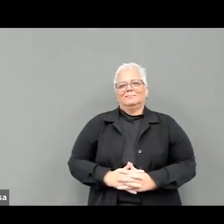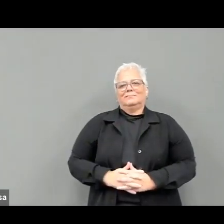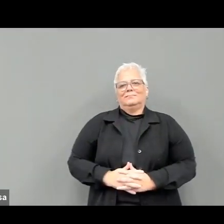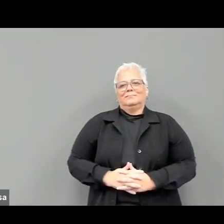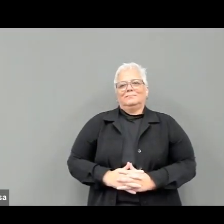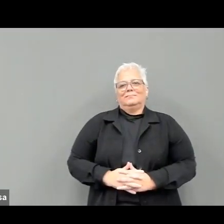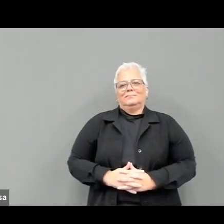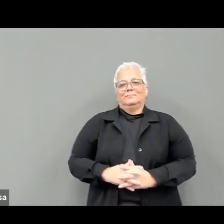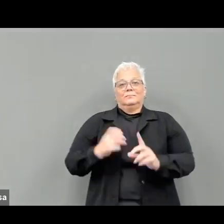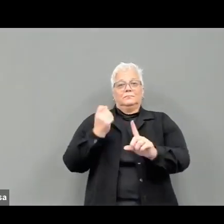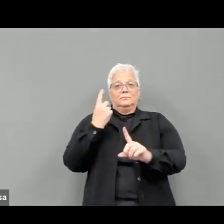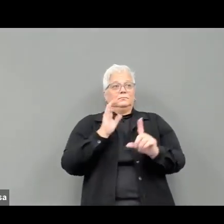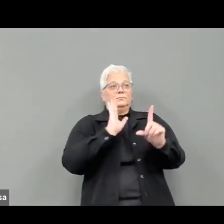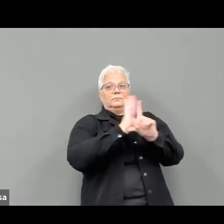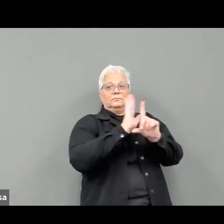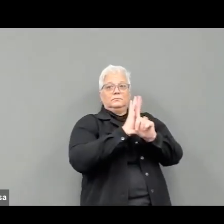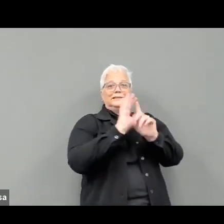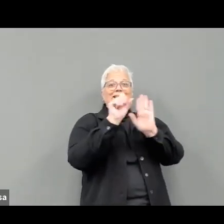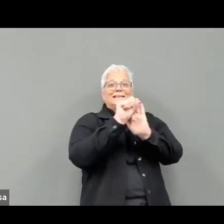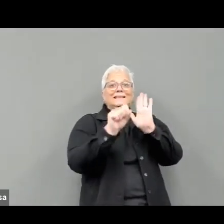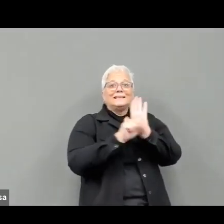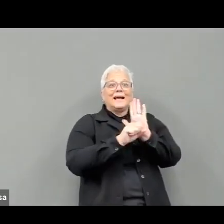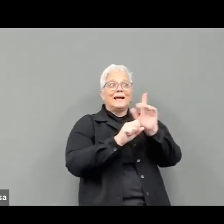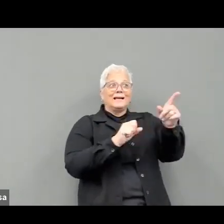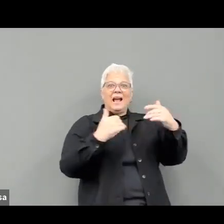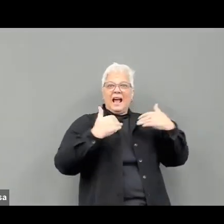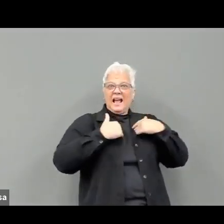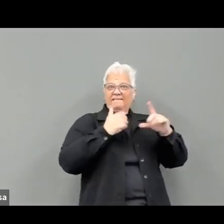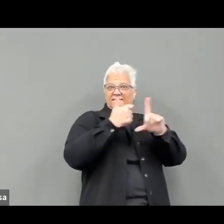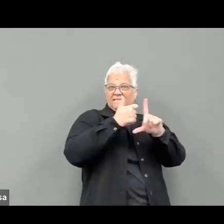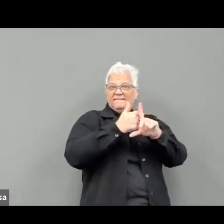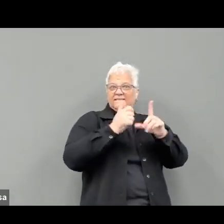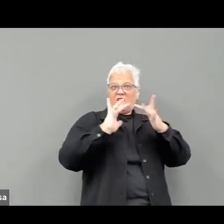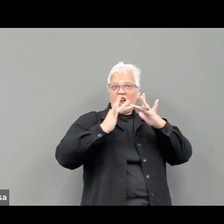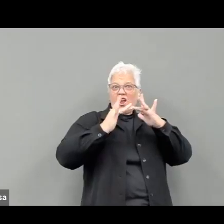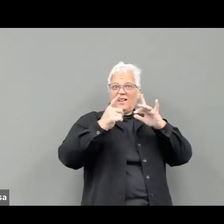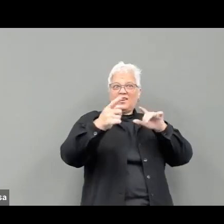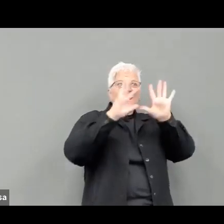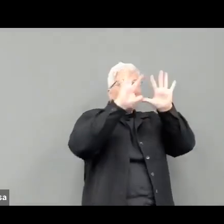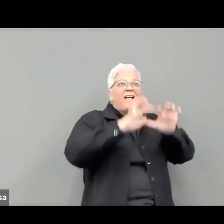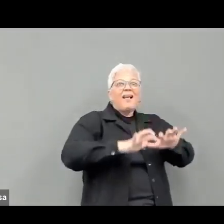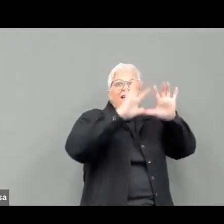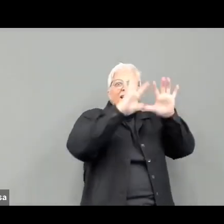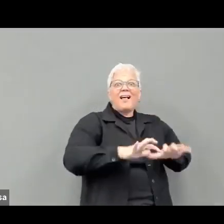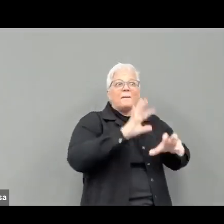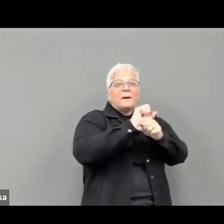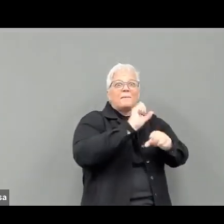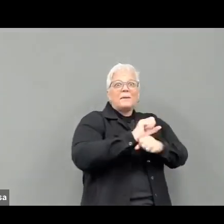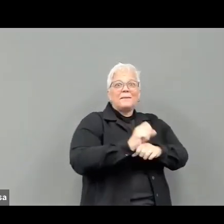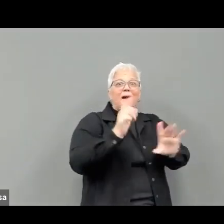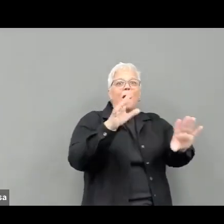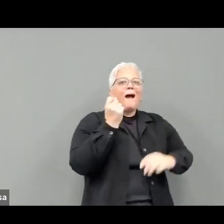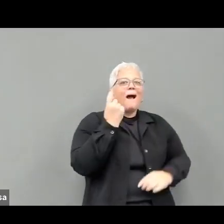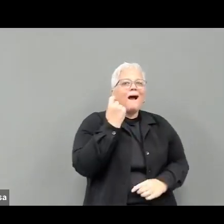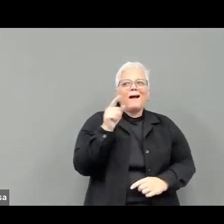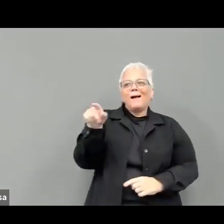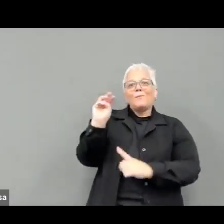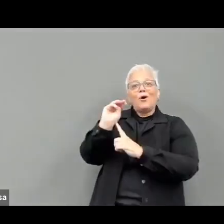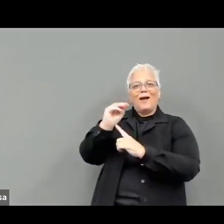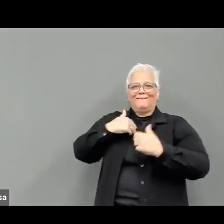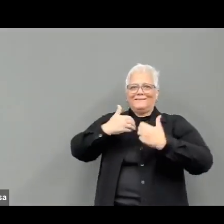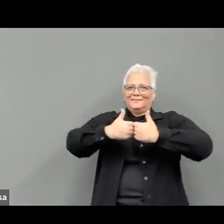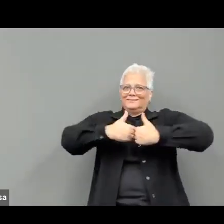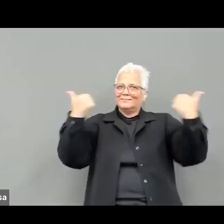among our patients in particular who may have chronic diseases, who may have no health